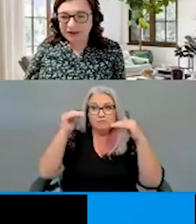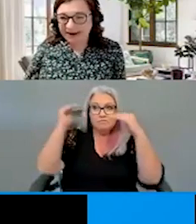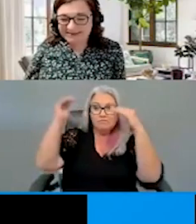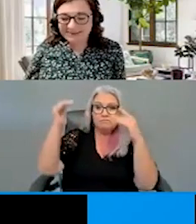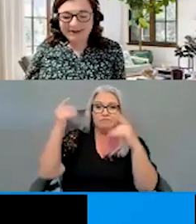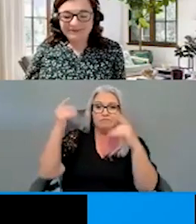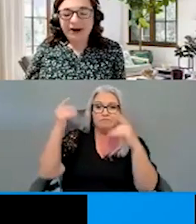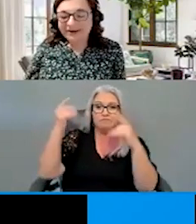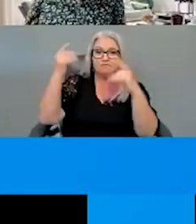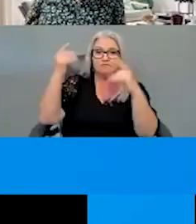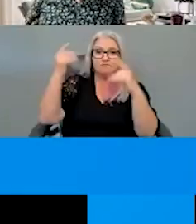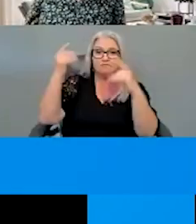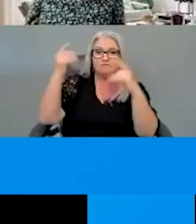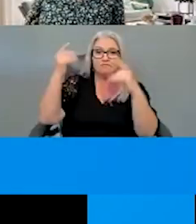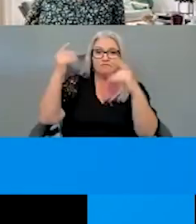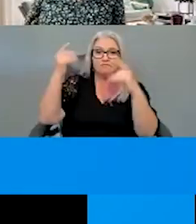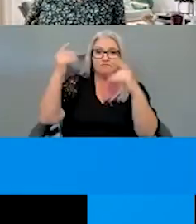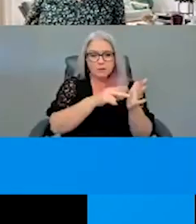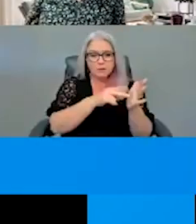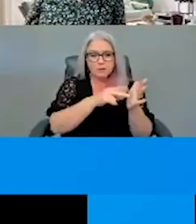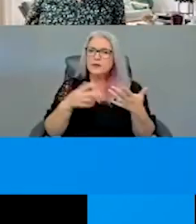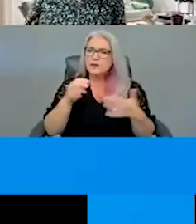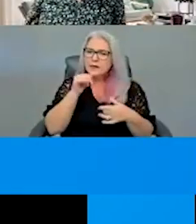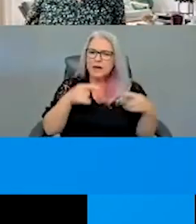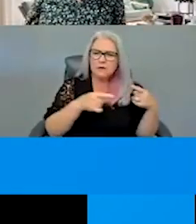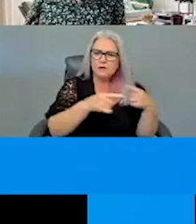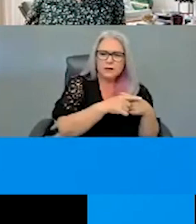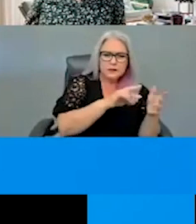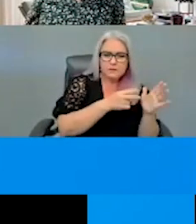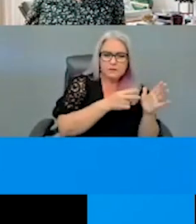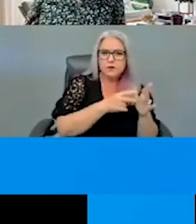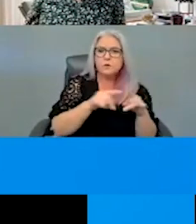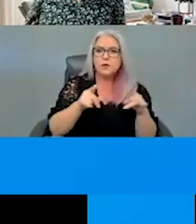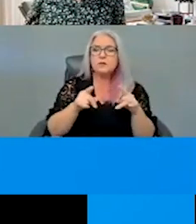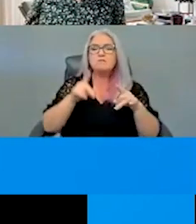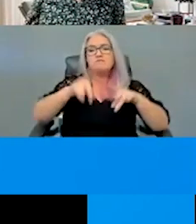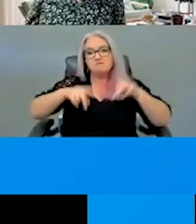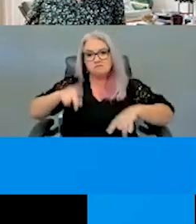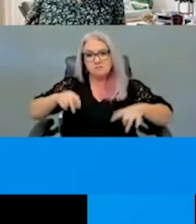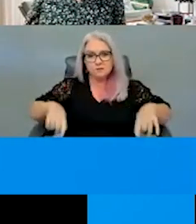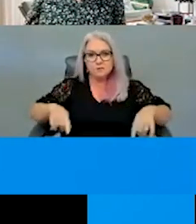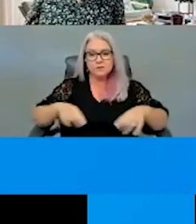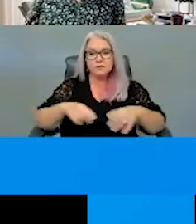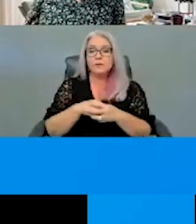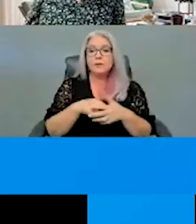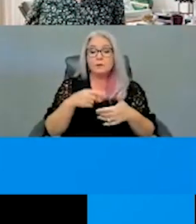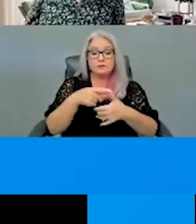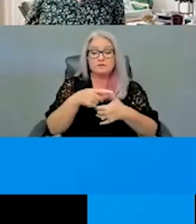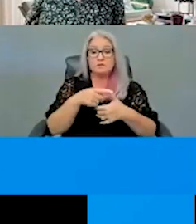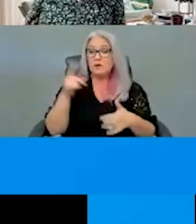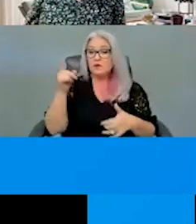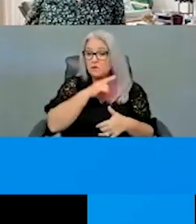don't conflict, but various definitions of ableism. So the first being a false belief that people with disabilities are